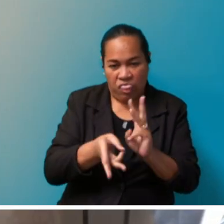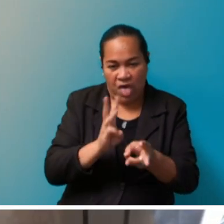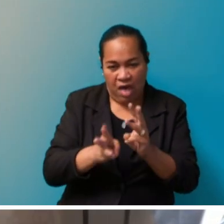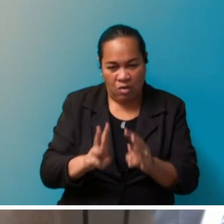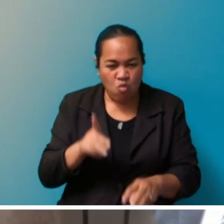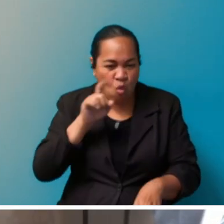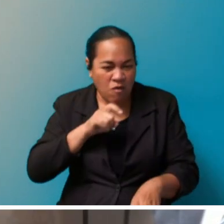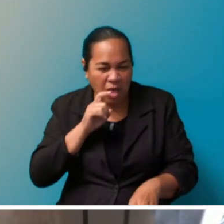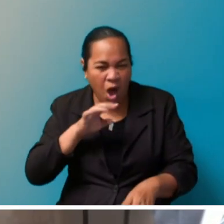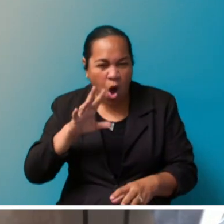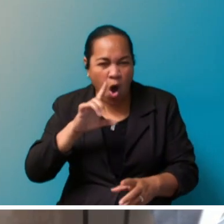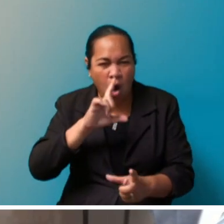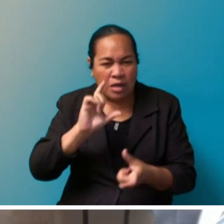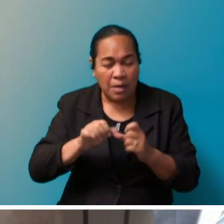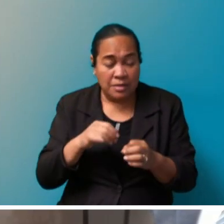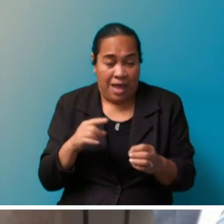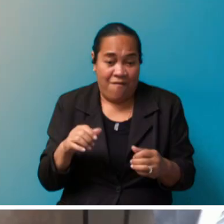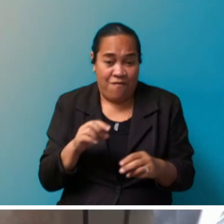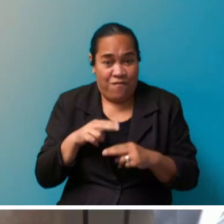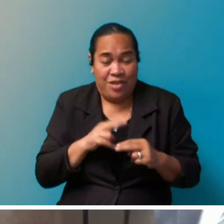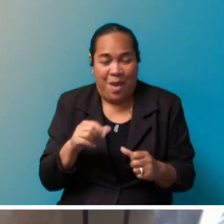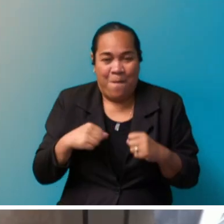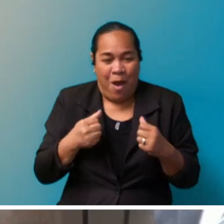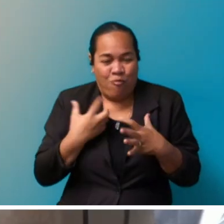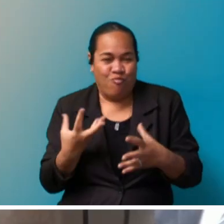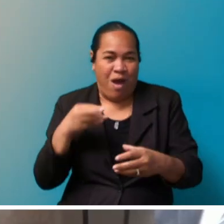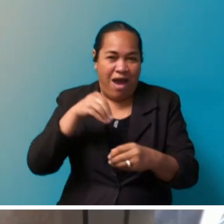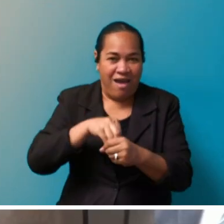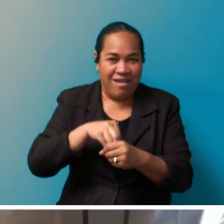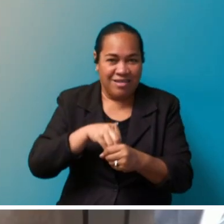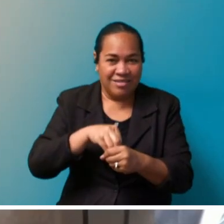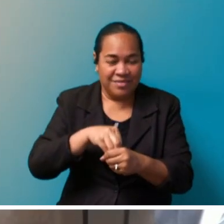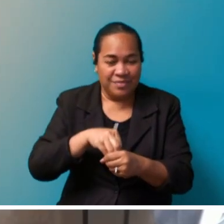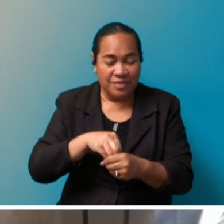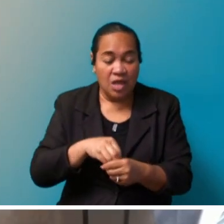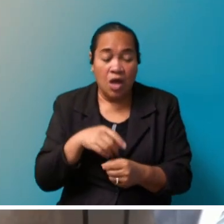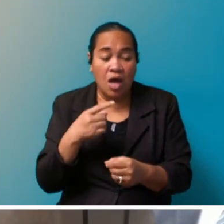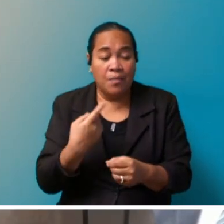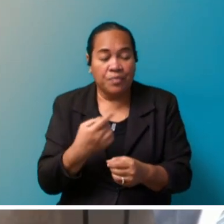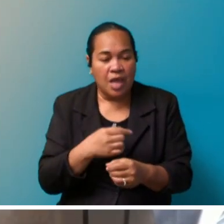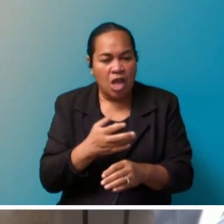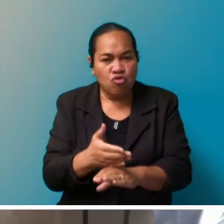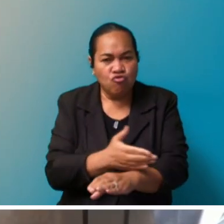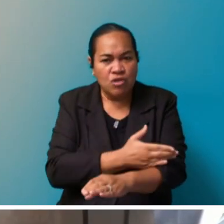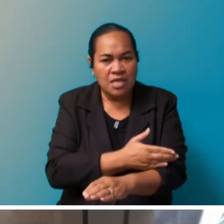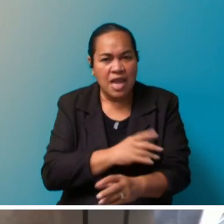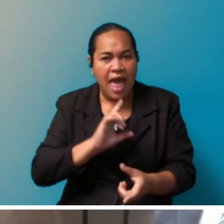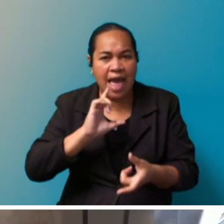events. And Fiji is proud to be part of this global movement. Through the support of the Green Climate Fund, we have